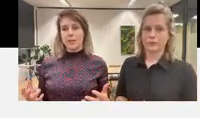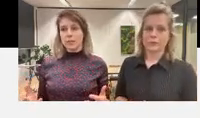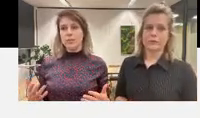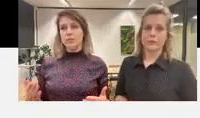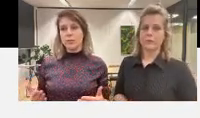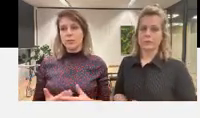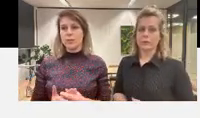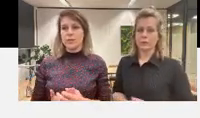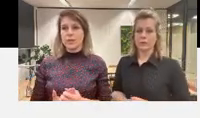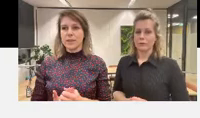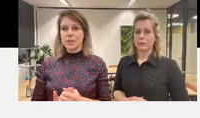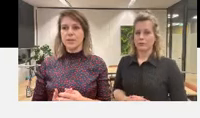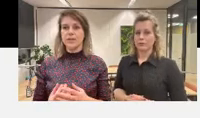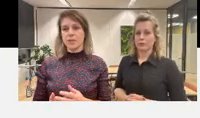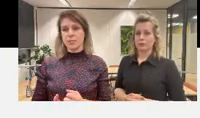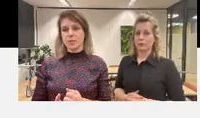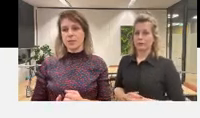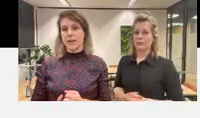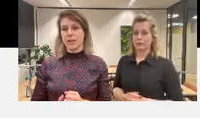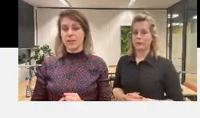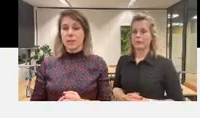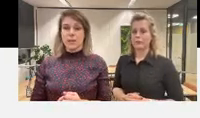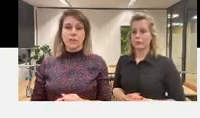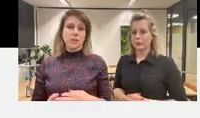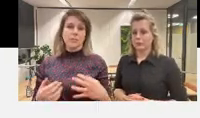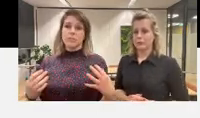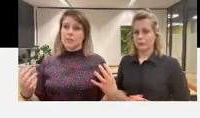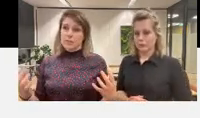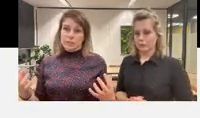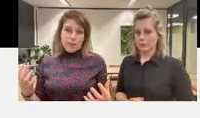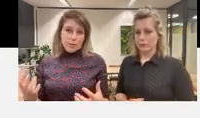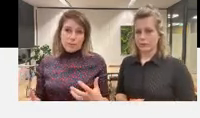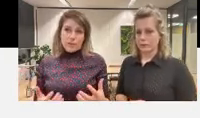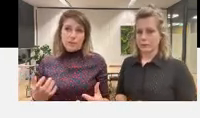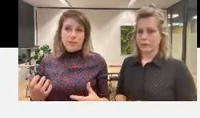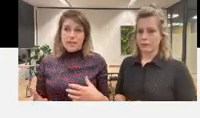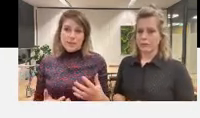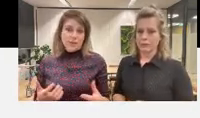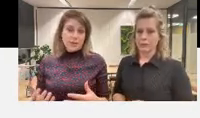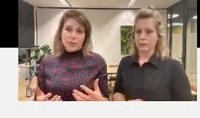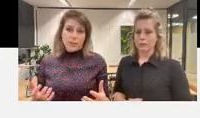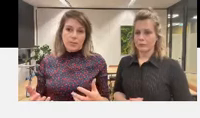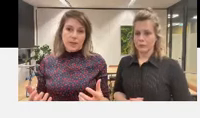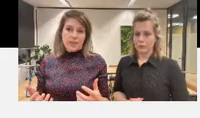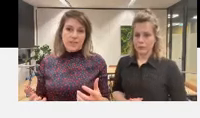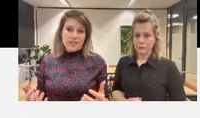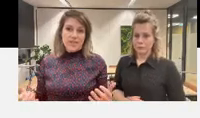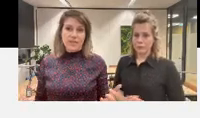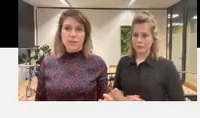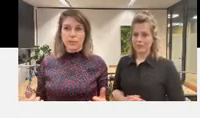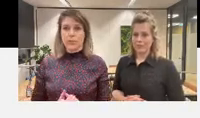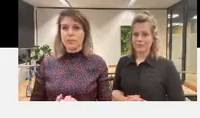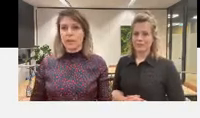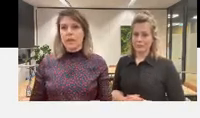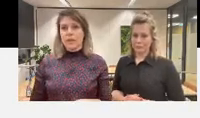clients also due to insecure attachment styles. So the therapeutic relationship, they assessed it